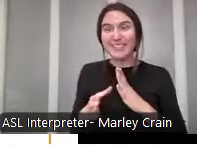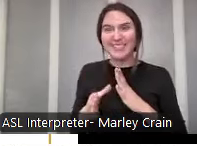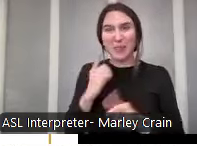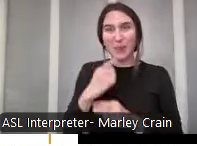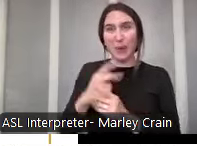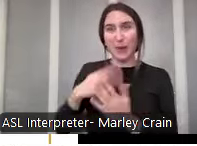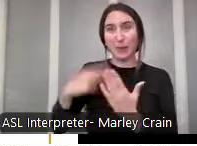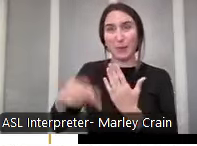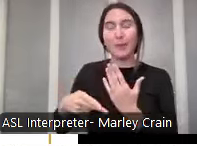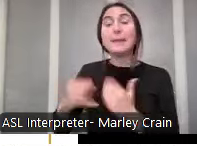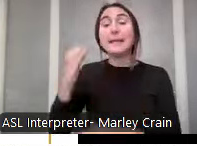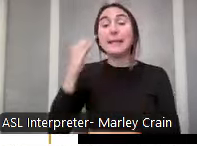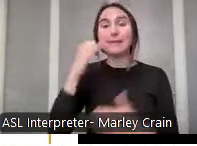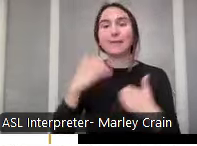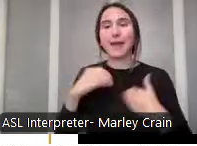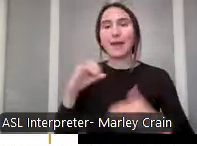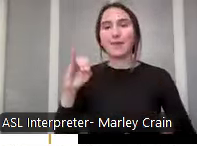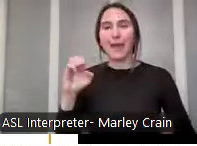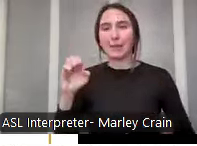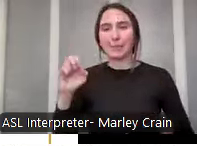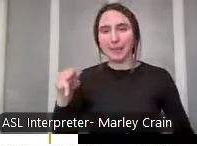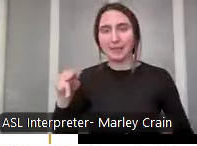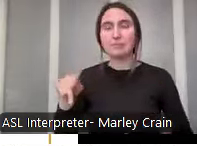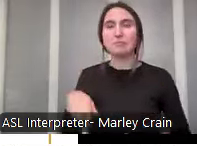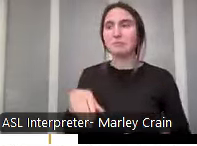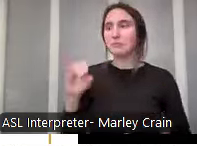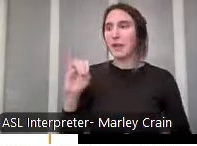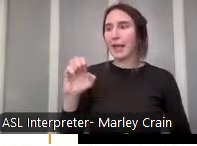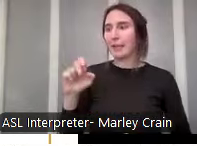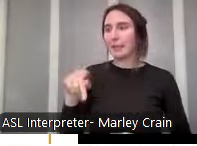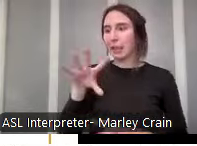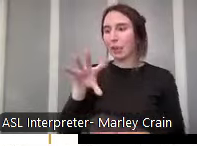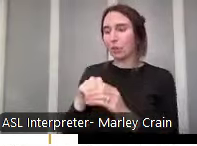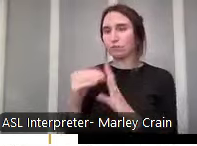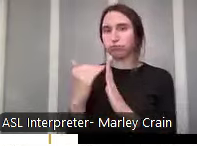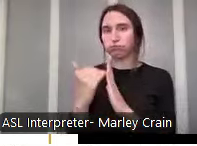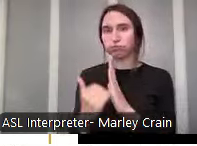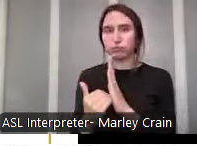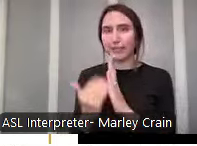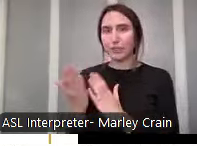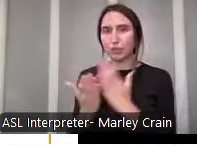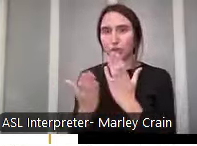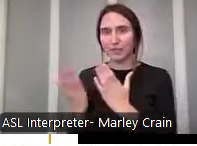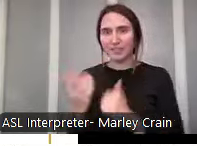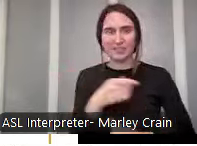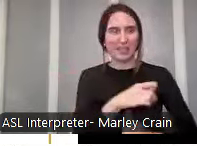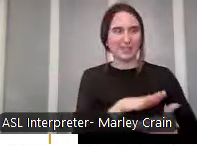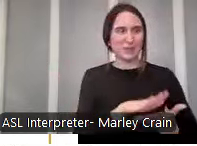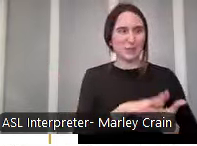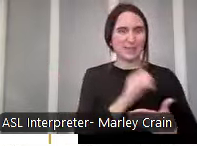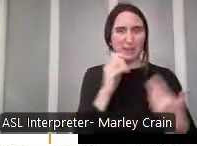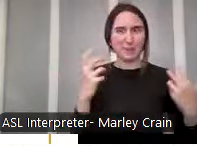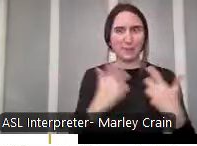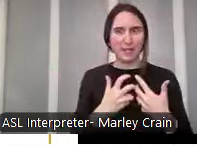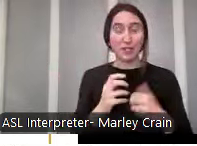child's IEP and the services that are on there. You should not agree to change your child's IEP